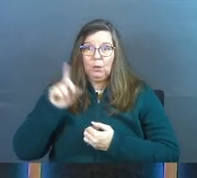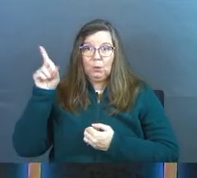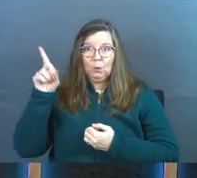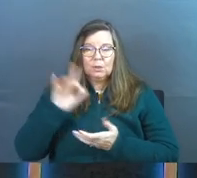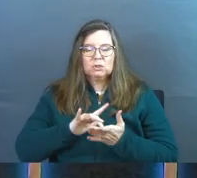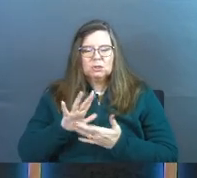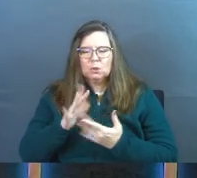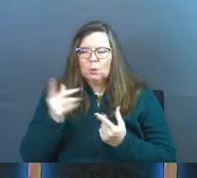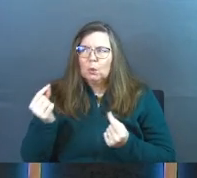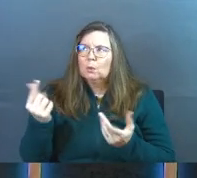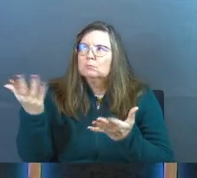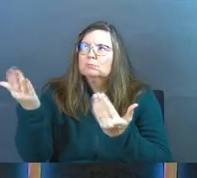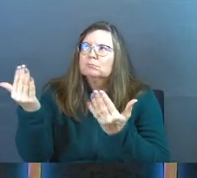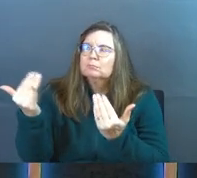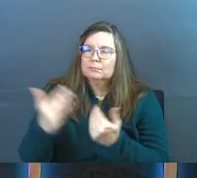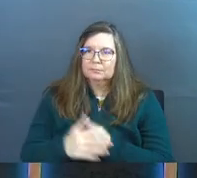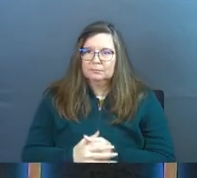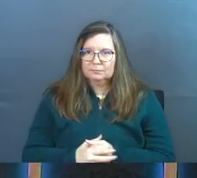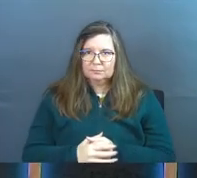Jesus, what should I do?